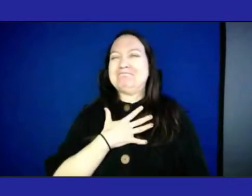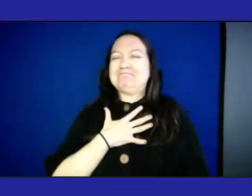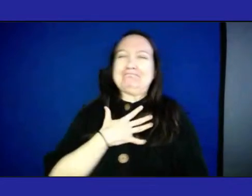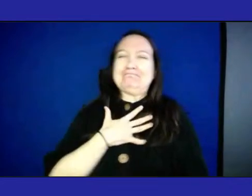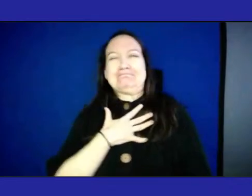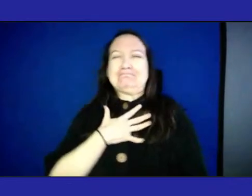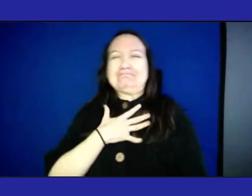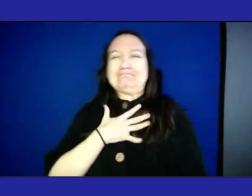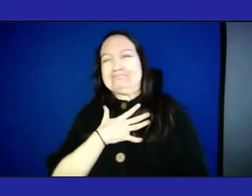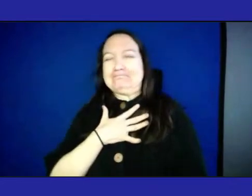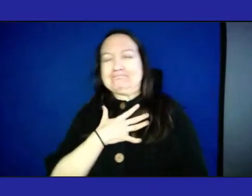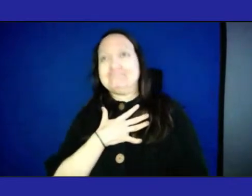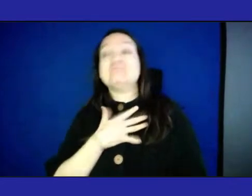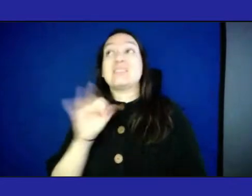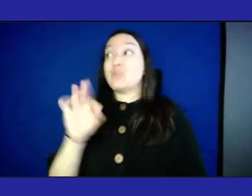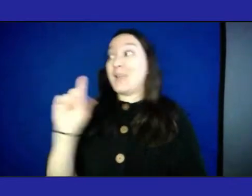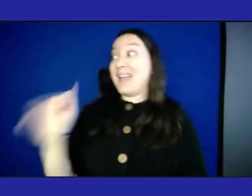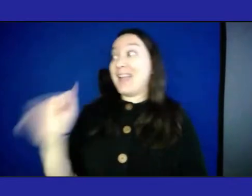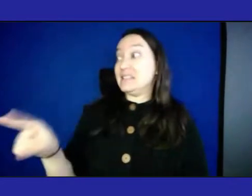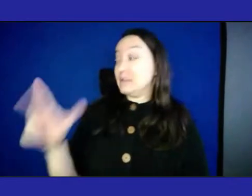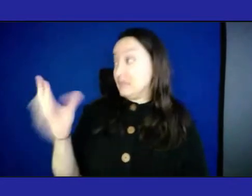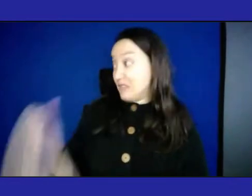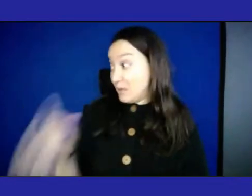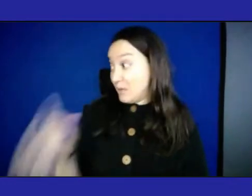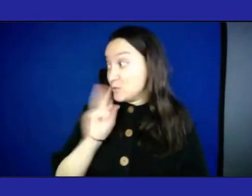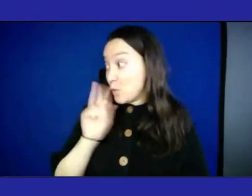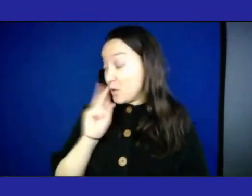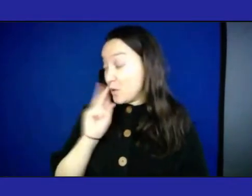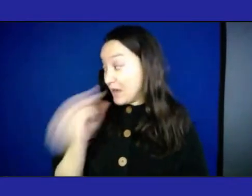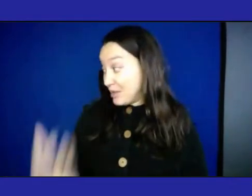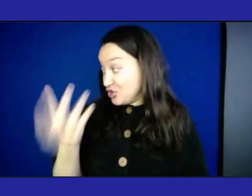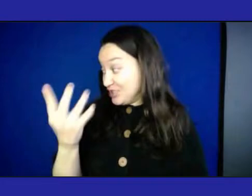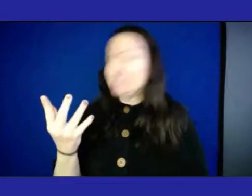even when you ask people how much they smoke, I think they